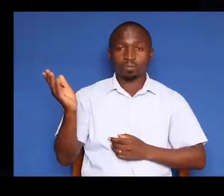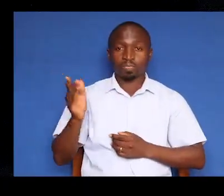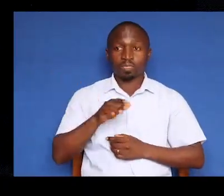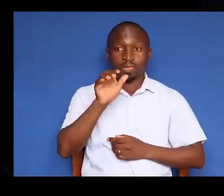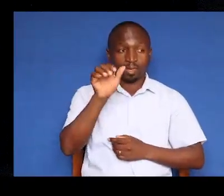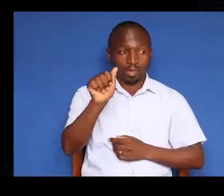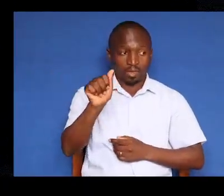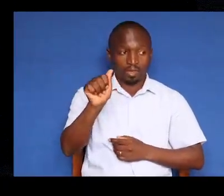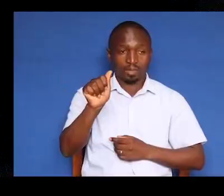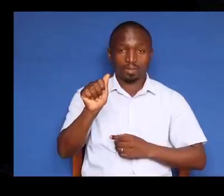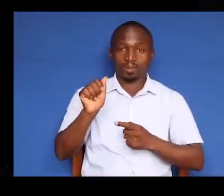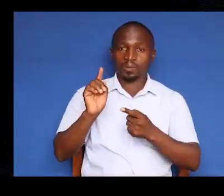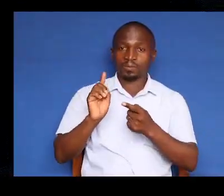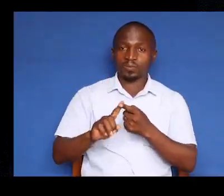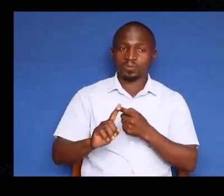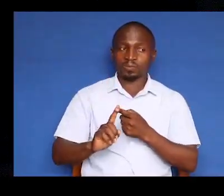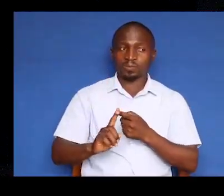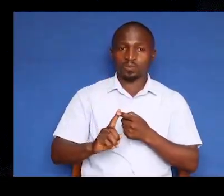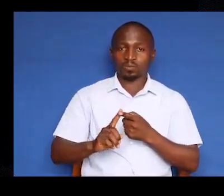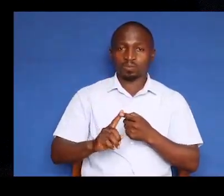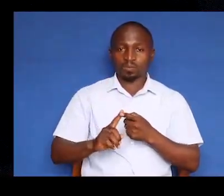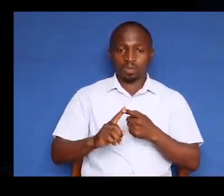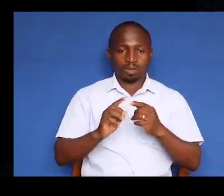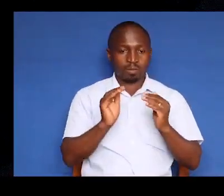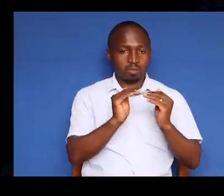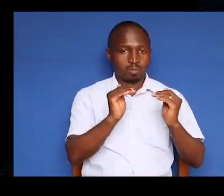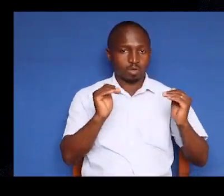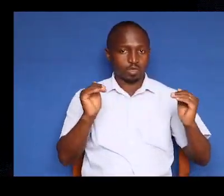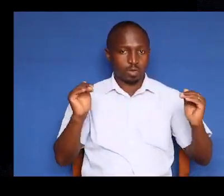A is proportional